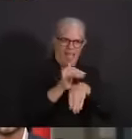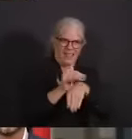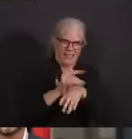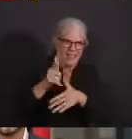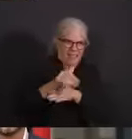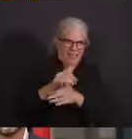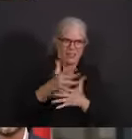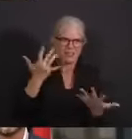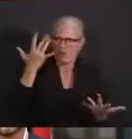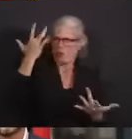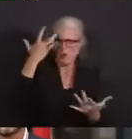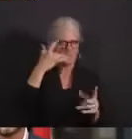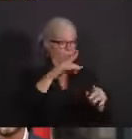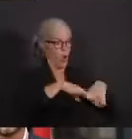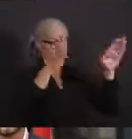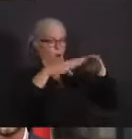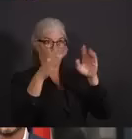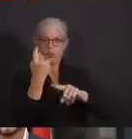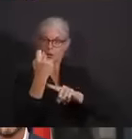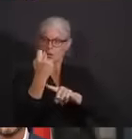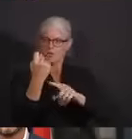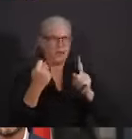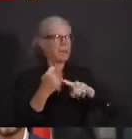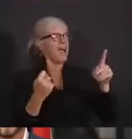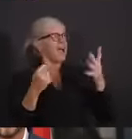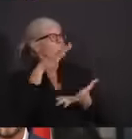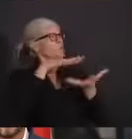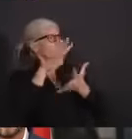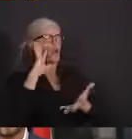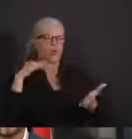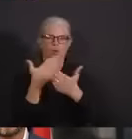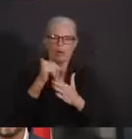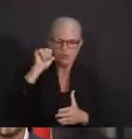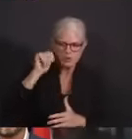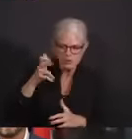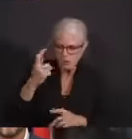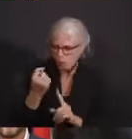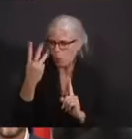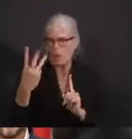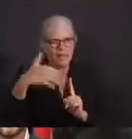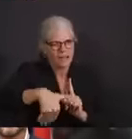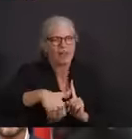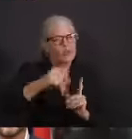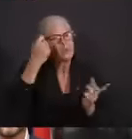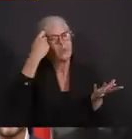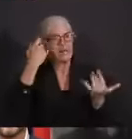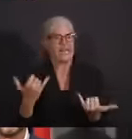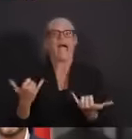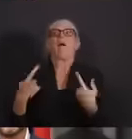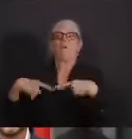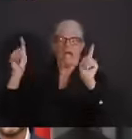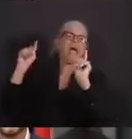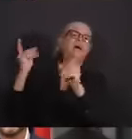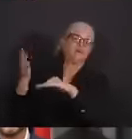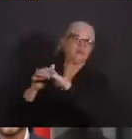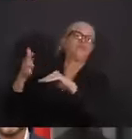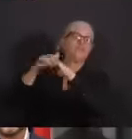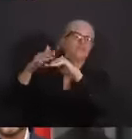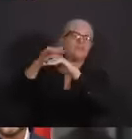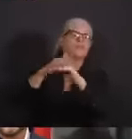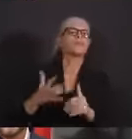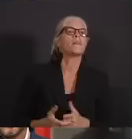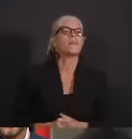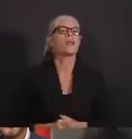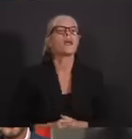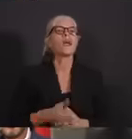on a Tuesday night? They'll just go Wednesday morning. So we anticipated that would happen. We have capacity. I think when you're talking about